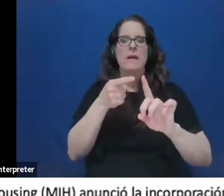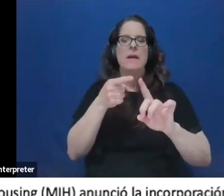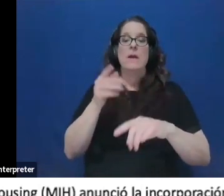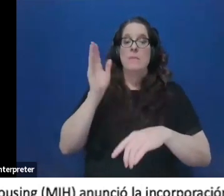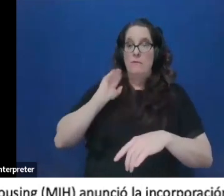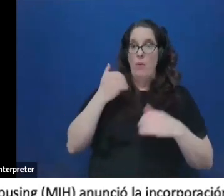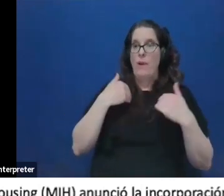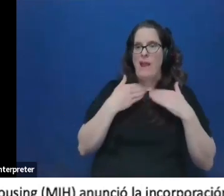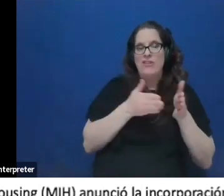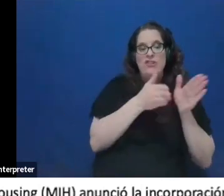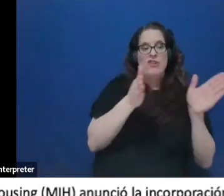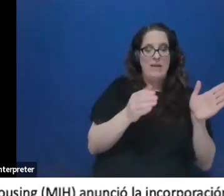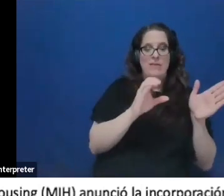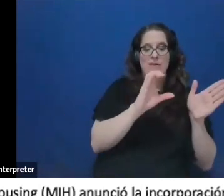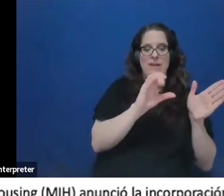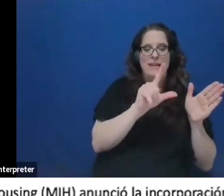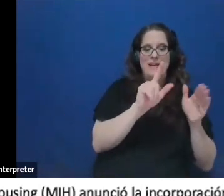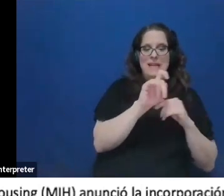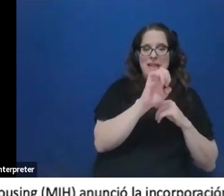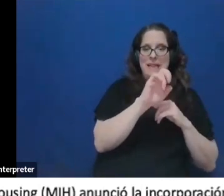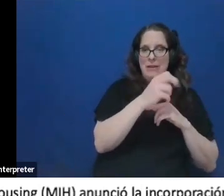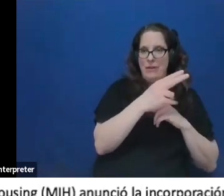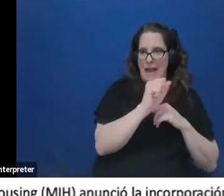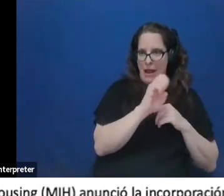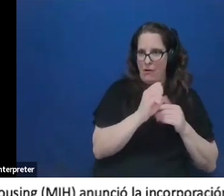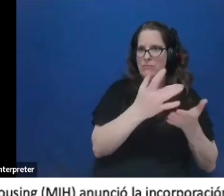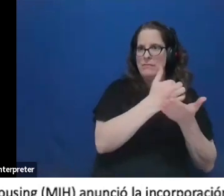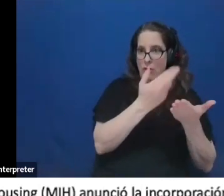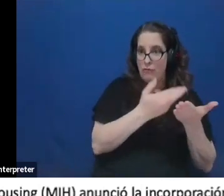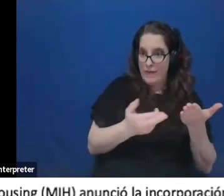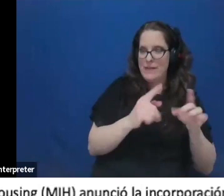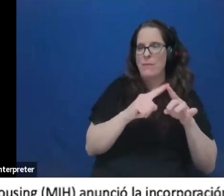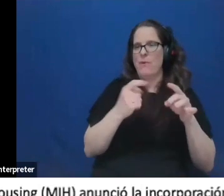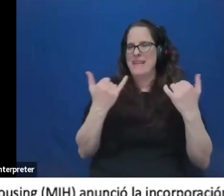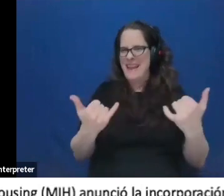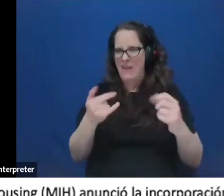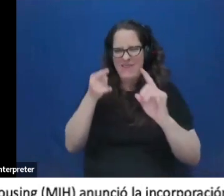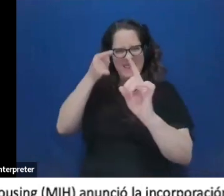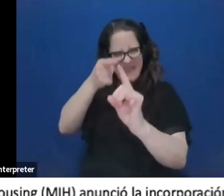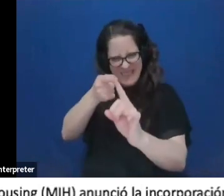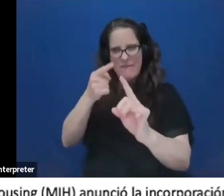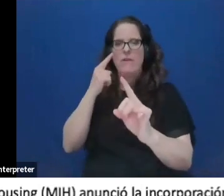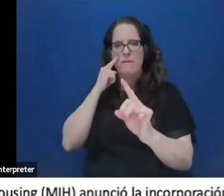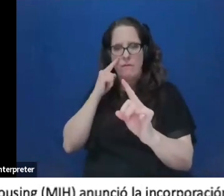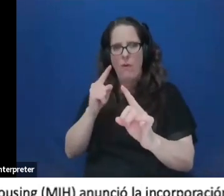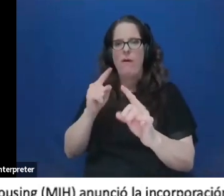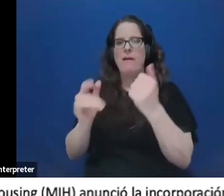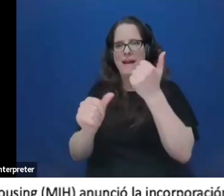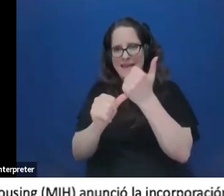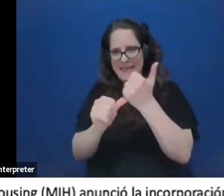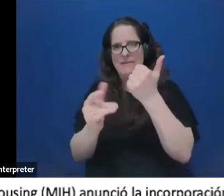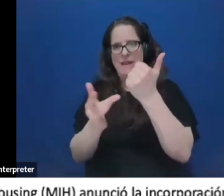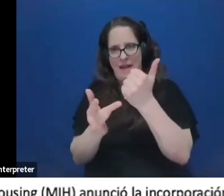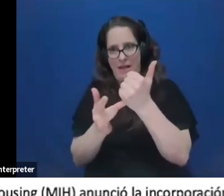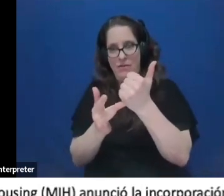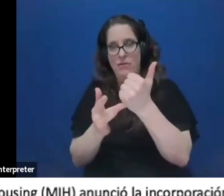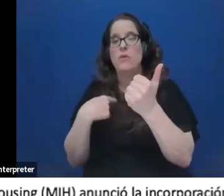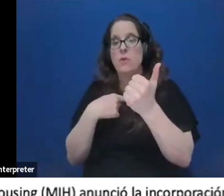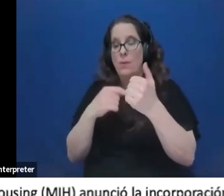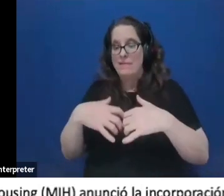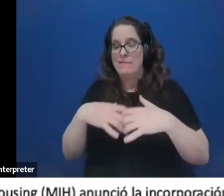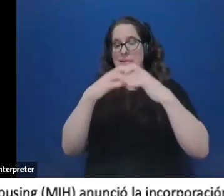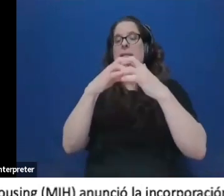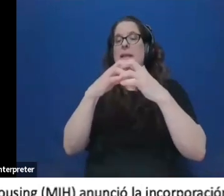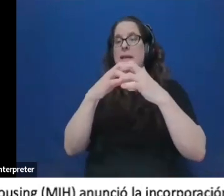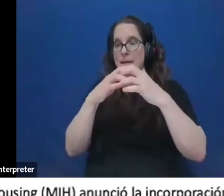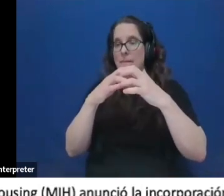technology. And we launched that on our website, in our clearinghouse, more specifically, right